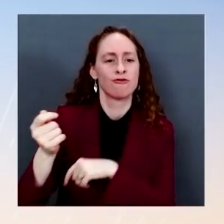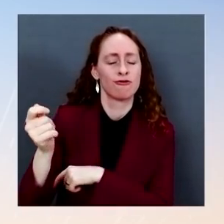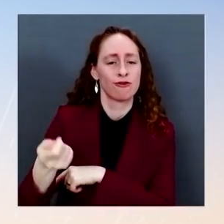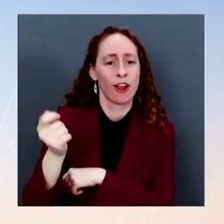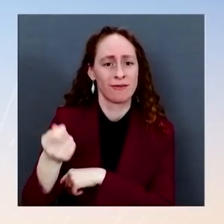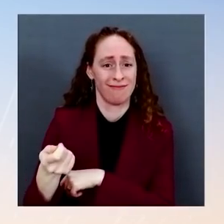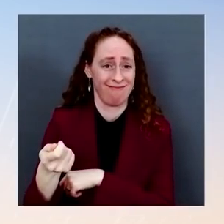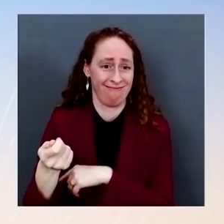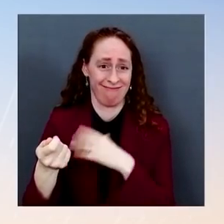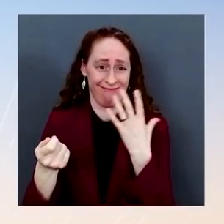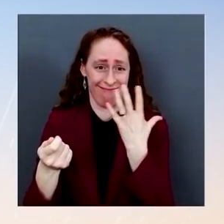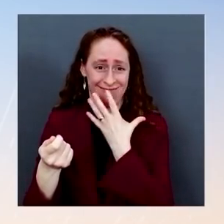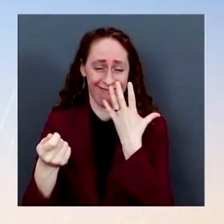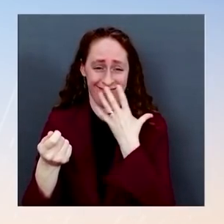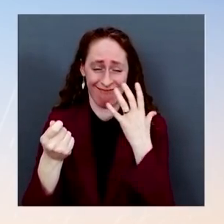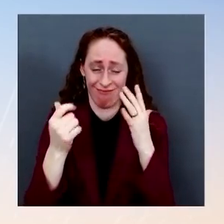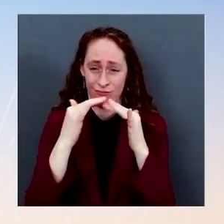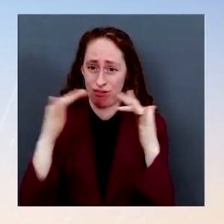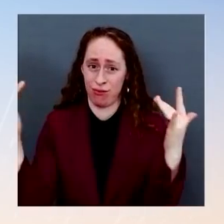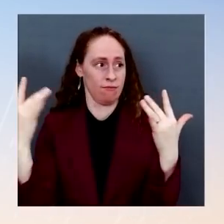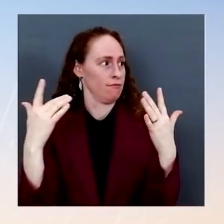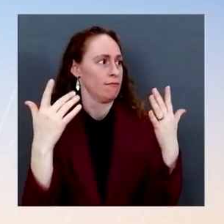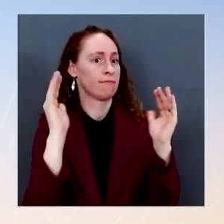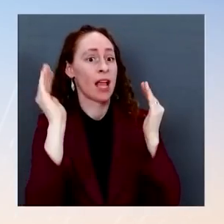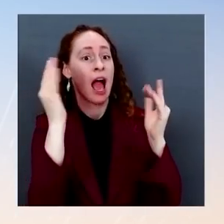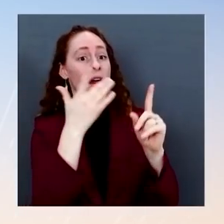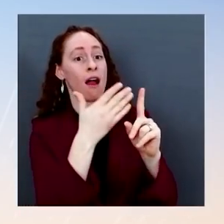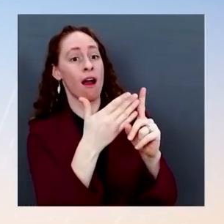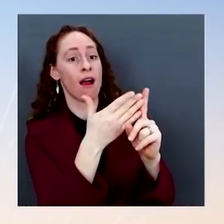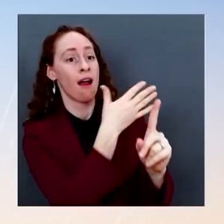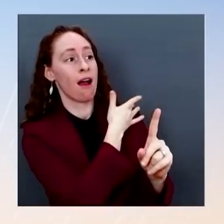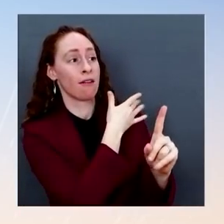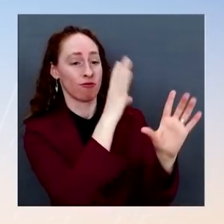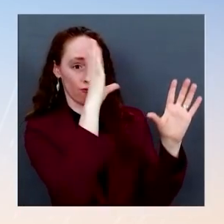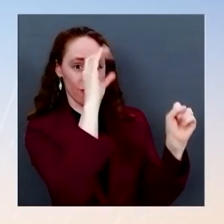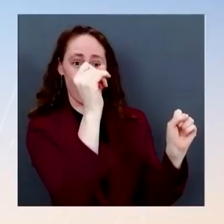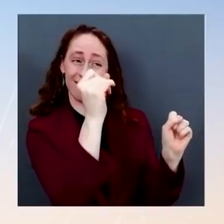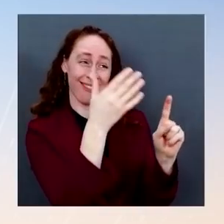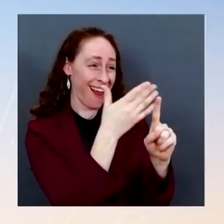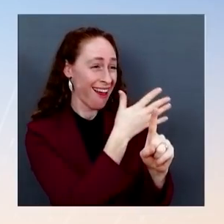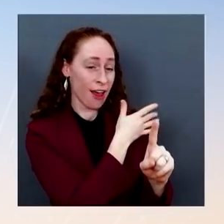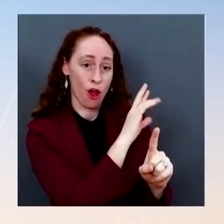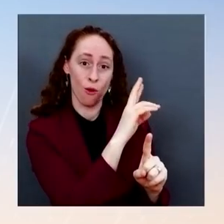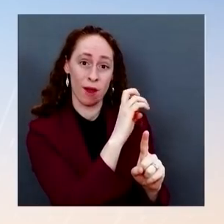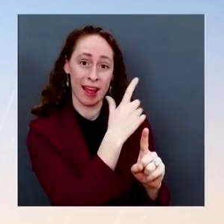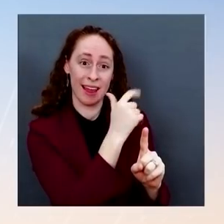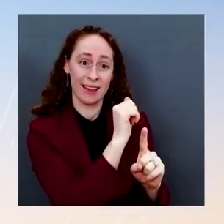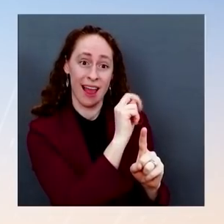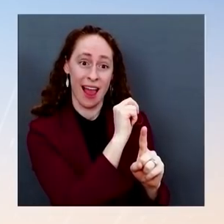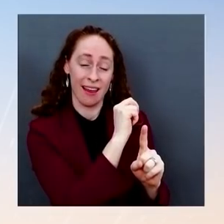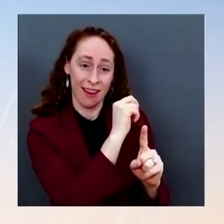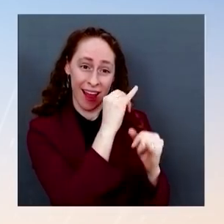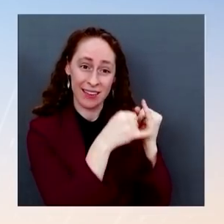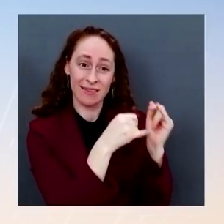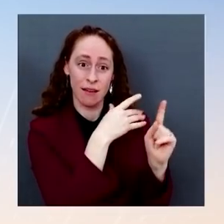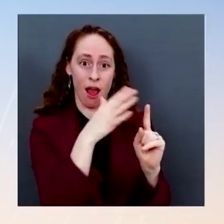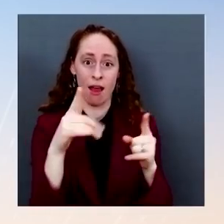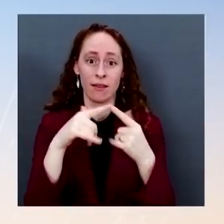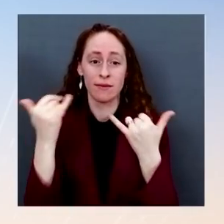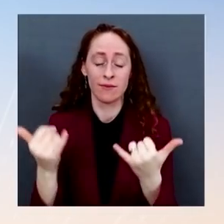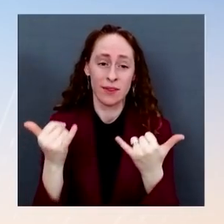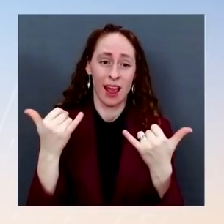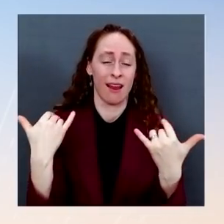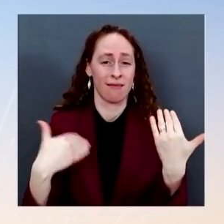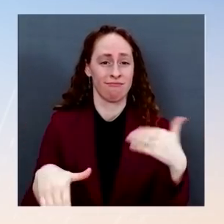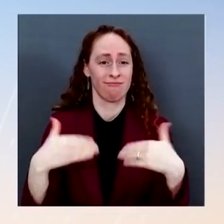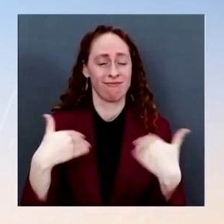Reagan. But it's not just the sheer number of people nominated and confirmed. As the president said at his commencement address last week at South Carolina State, he is proud